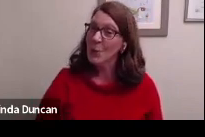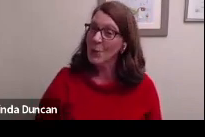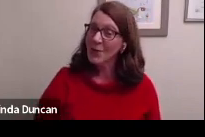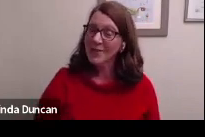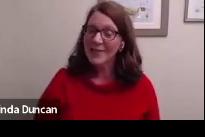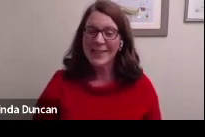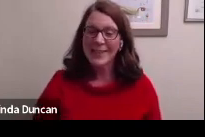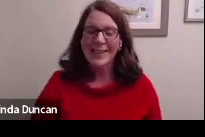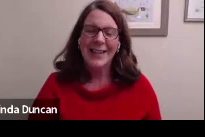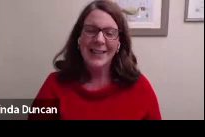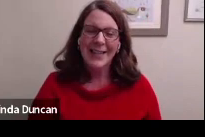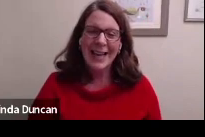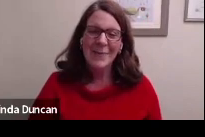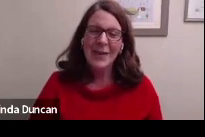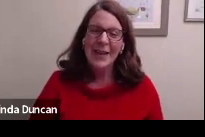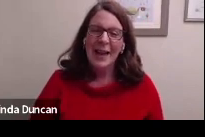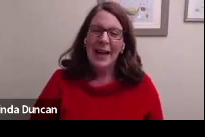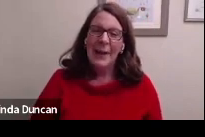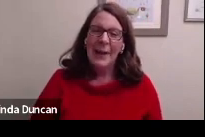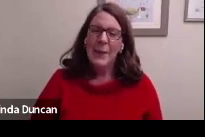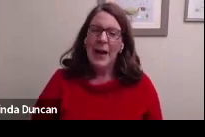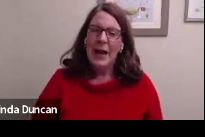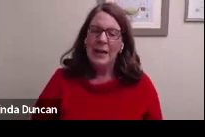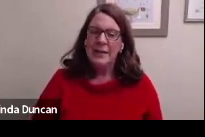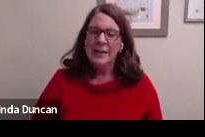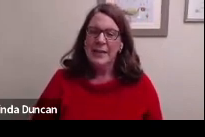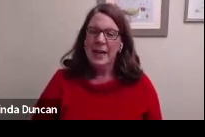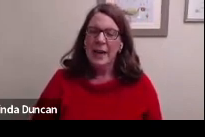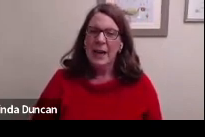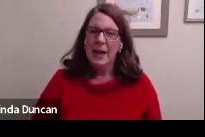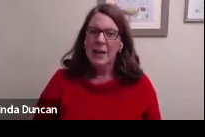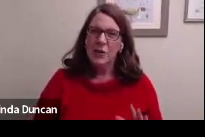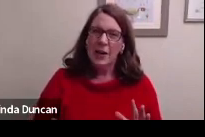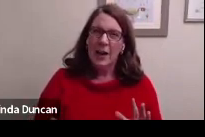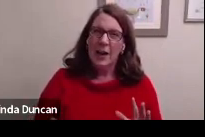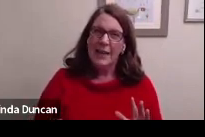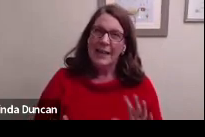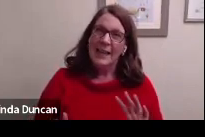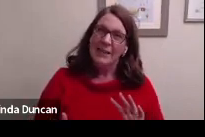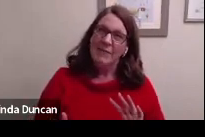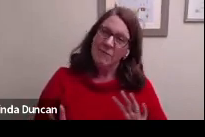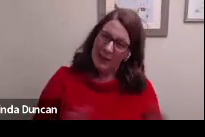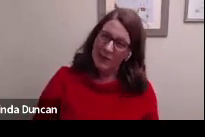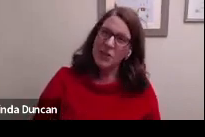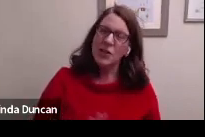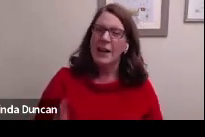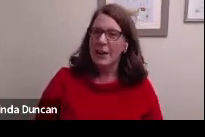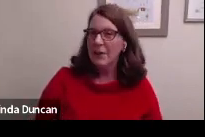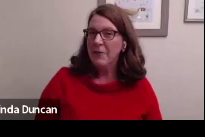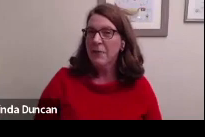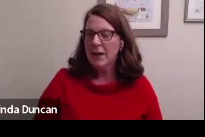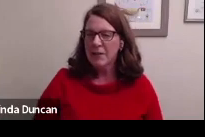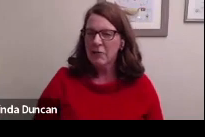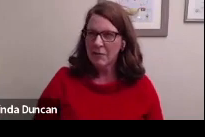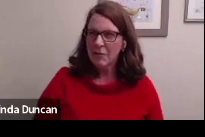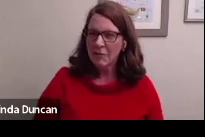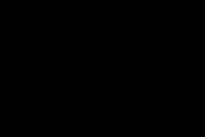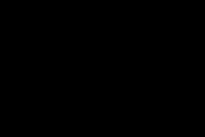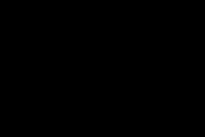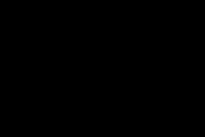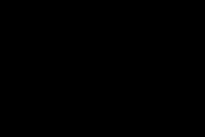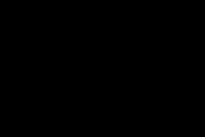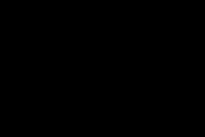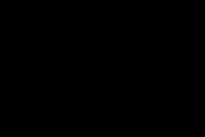Peter Llewellyn-Jones at the time. And I finished that and I went freelance